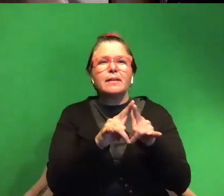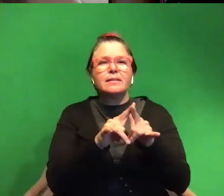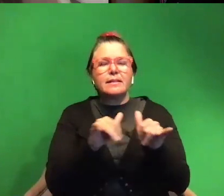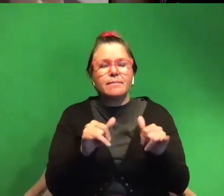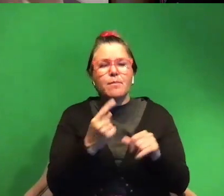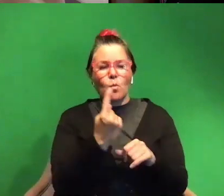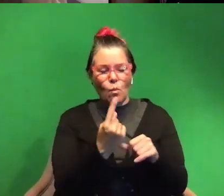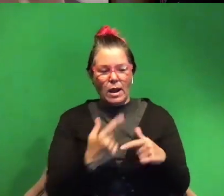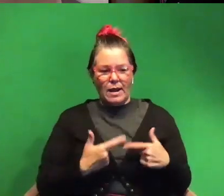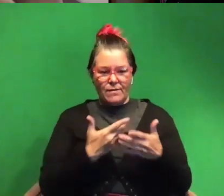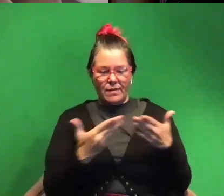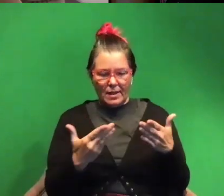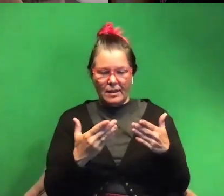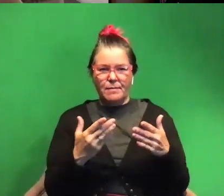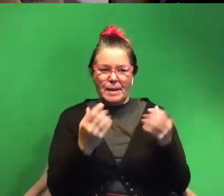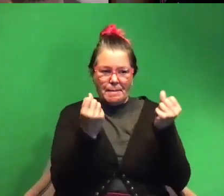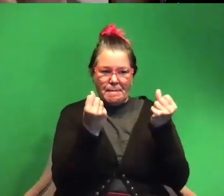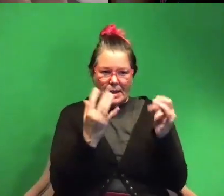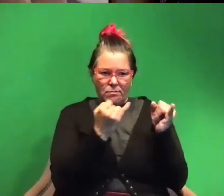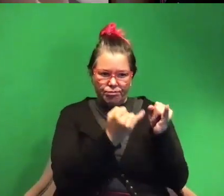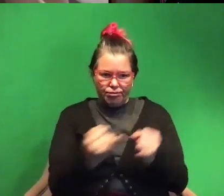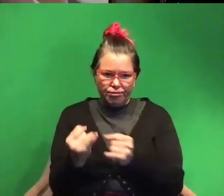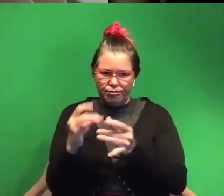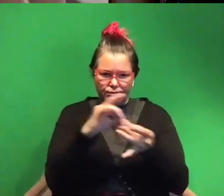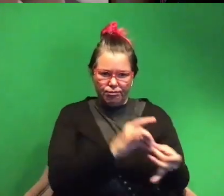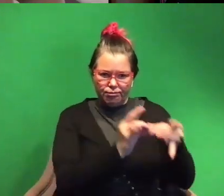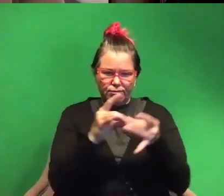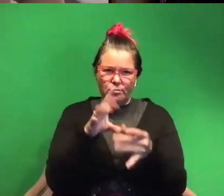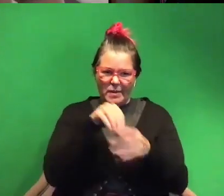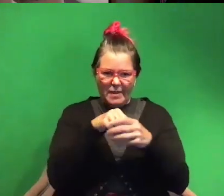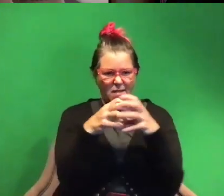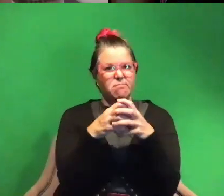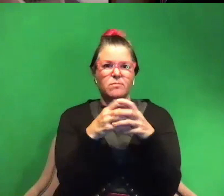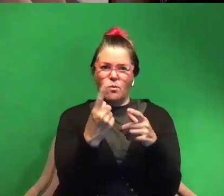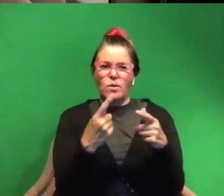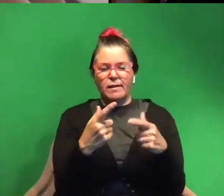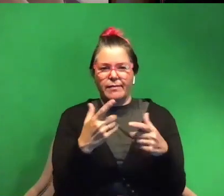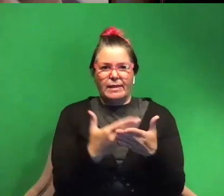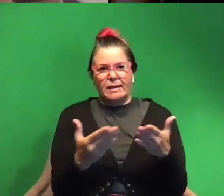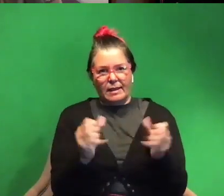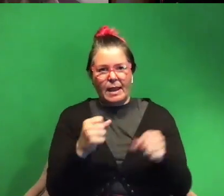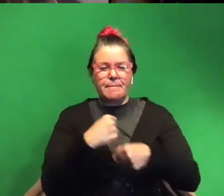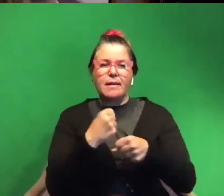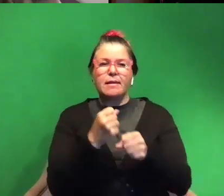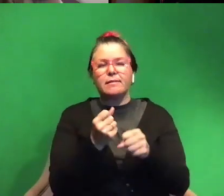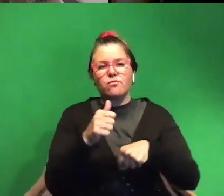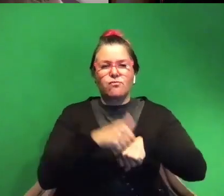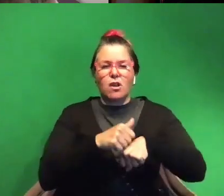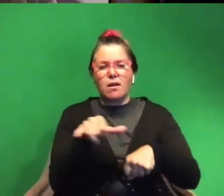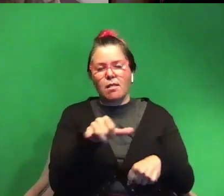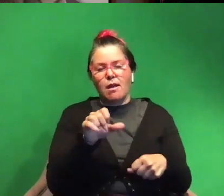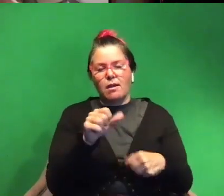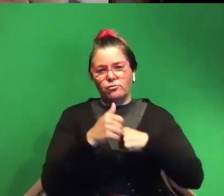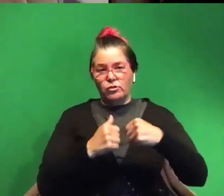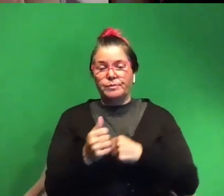one organism that is many organisms together within this one creature that can create this rock-like structure. So when